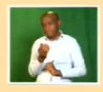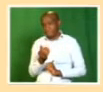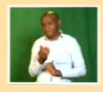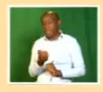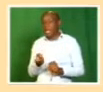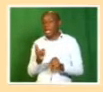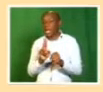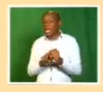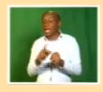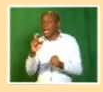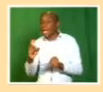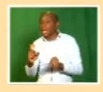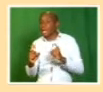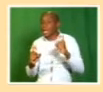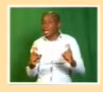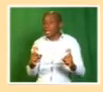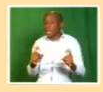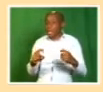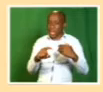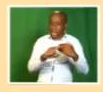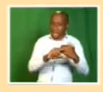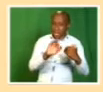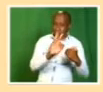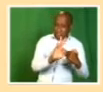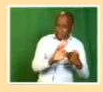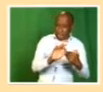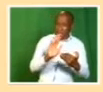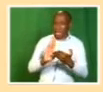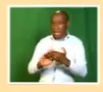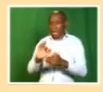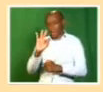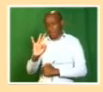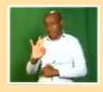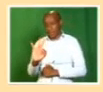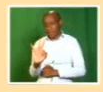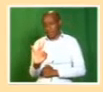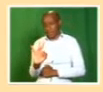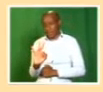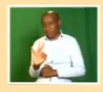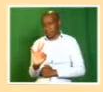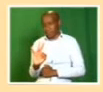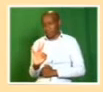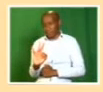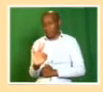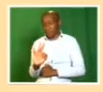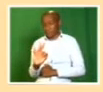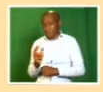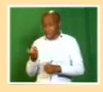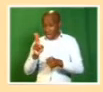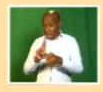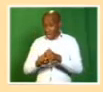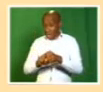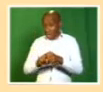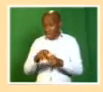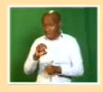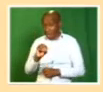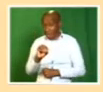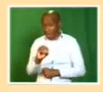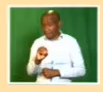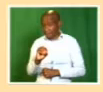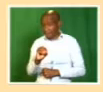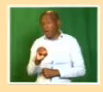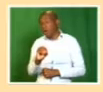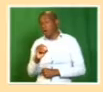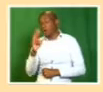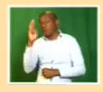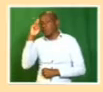And the x-intercept, negative 3 and 3. Okay? Then we also